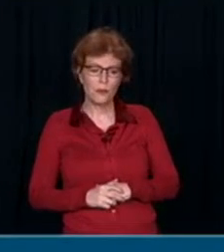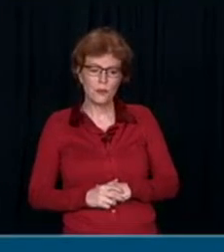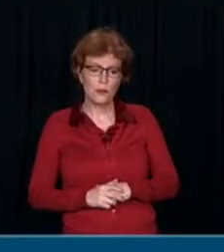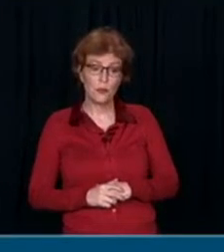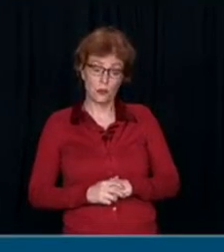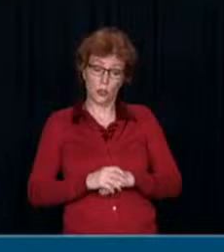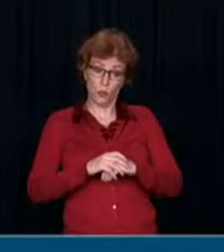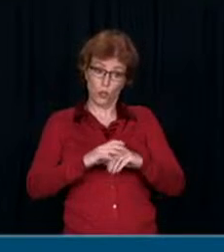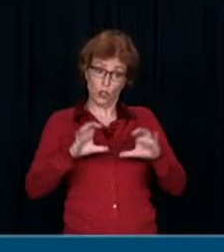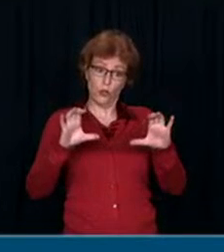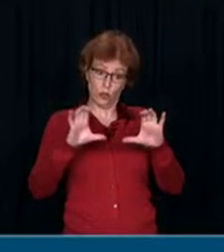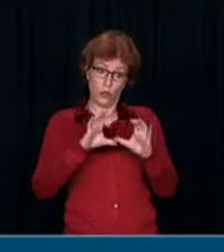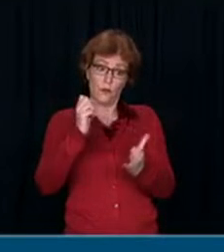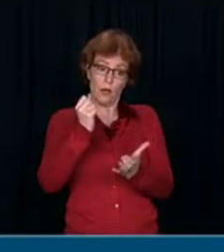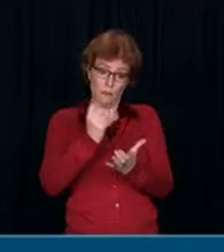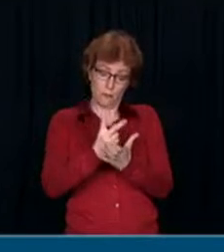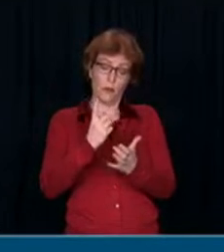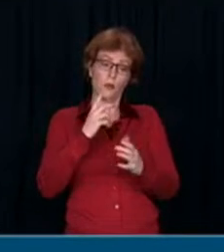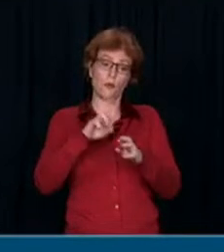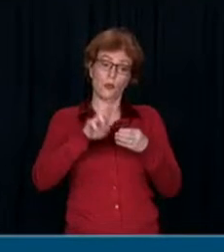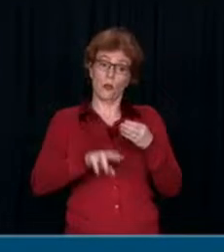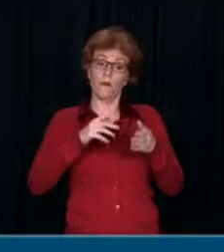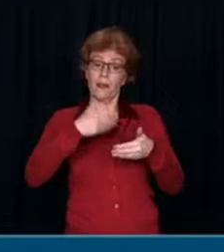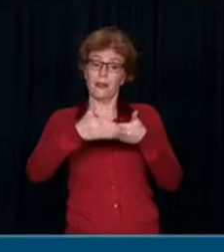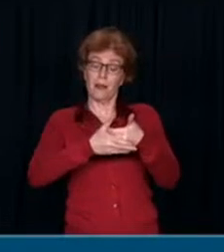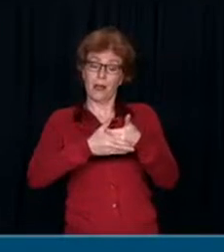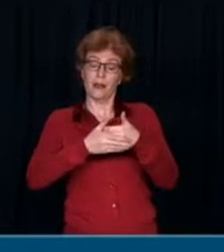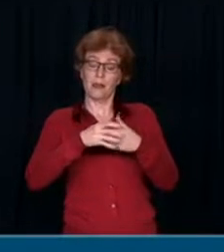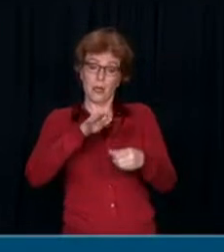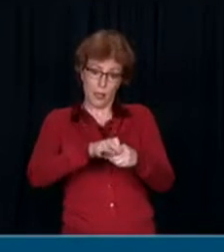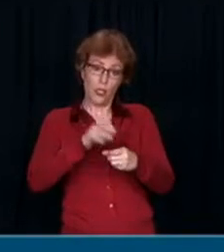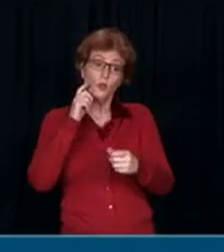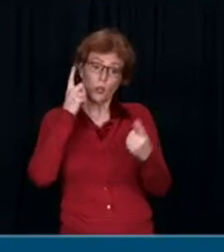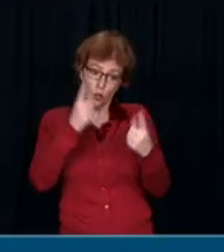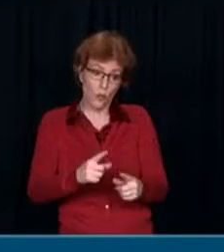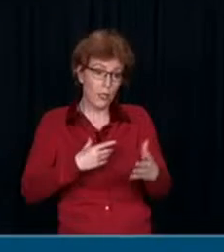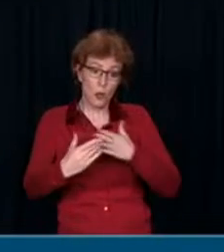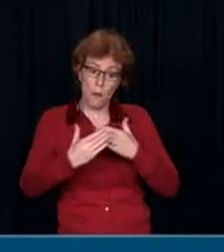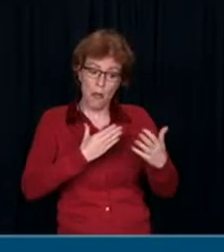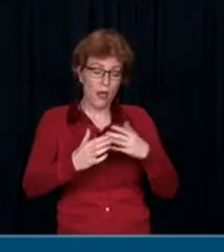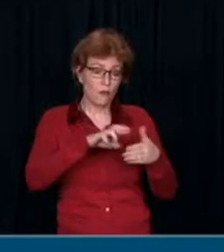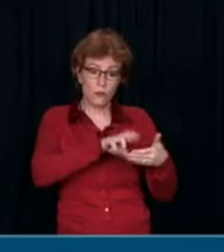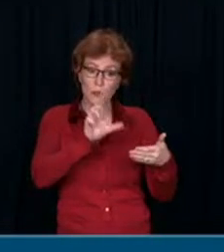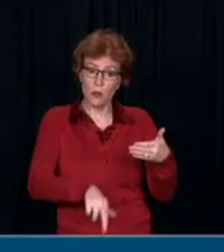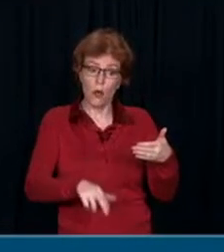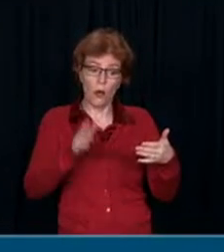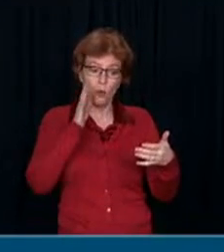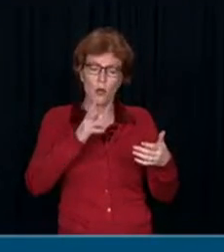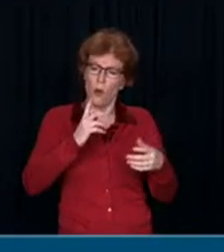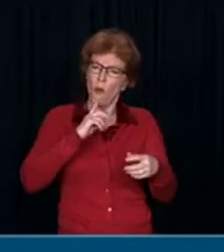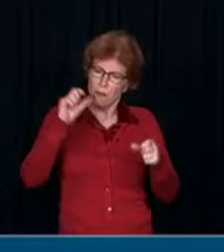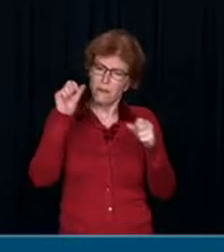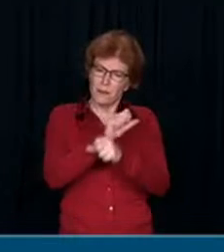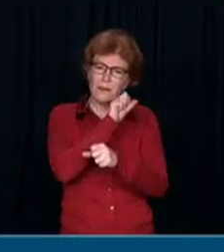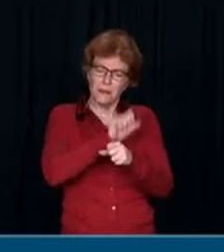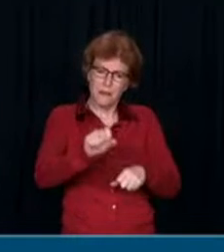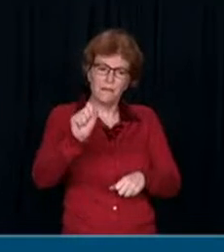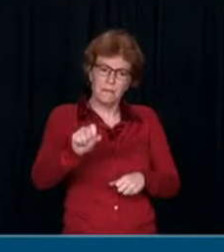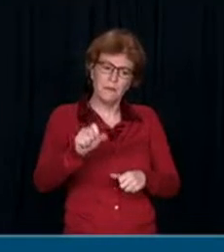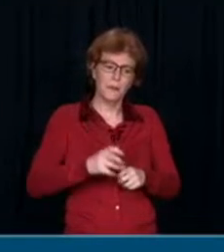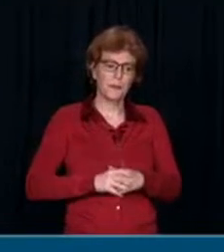the results for this next election? Will you agree however they... Absolutely.